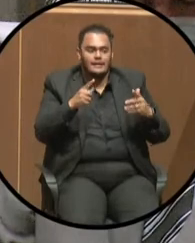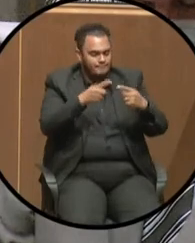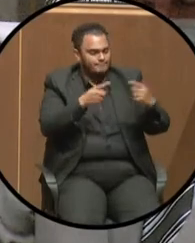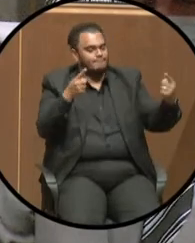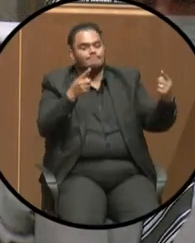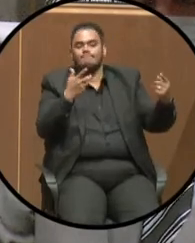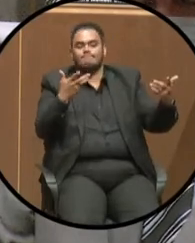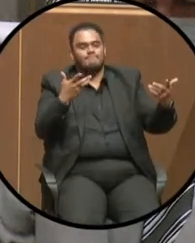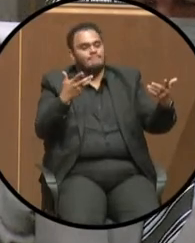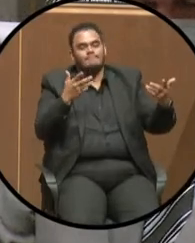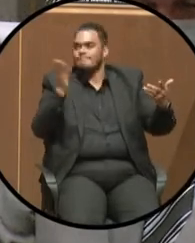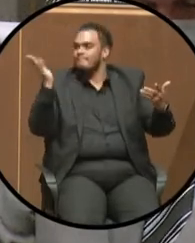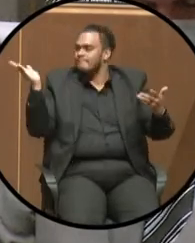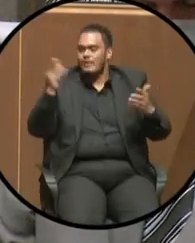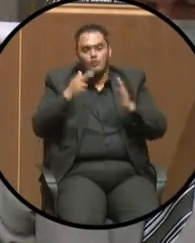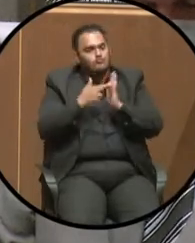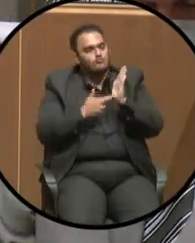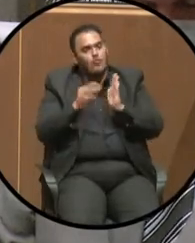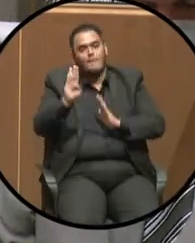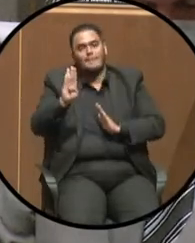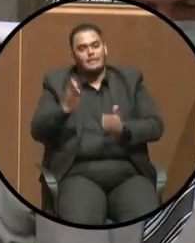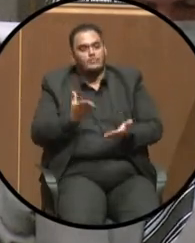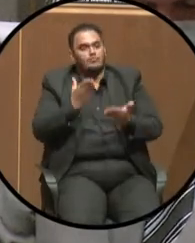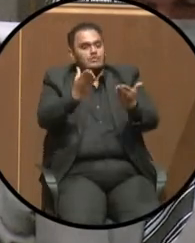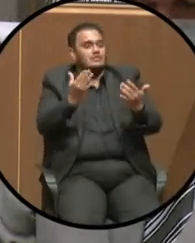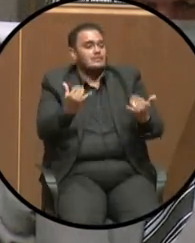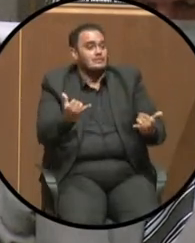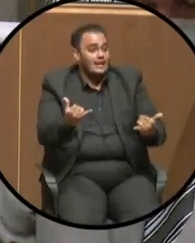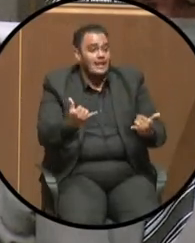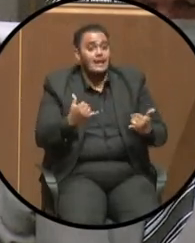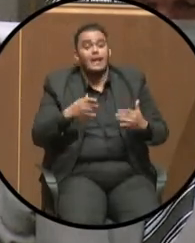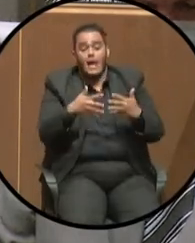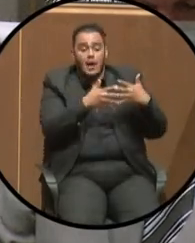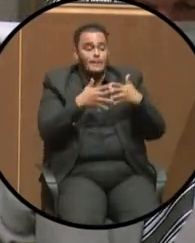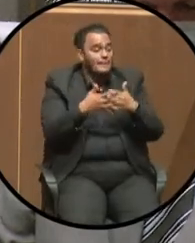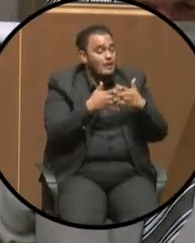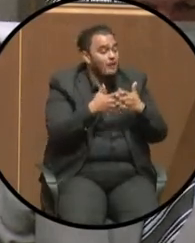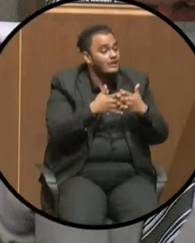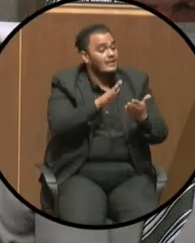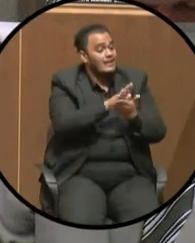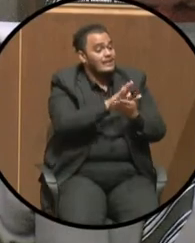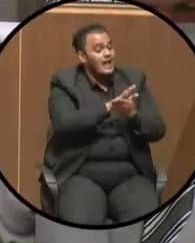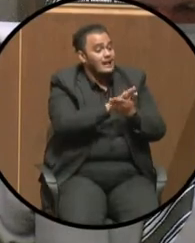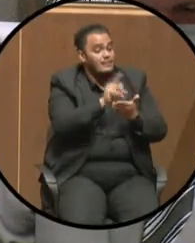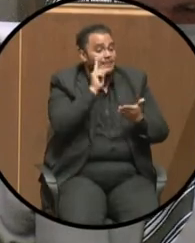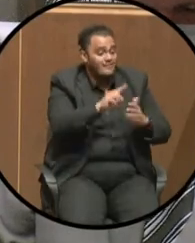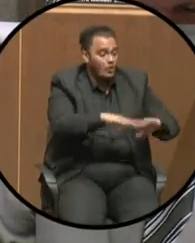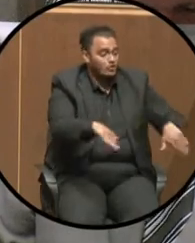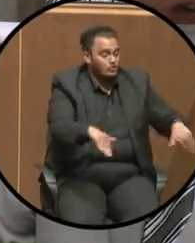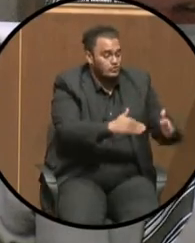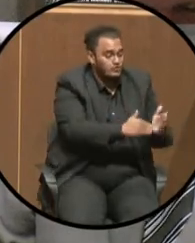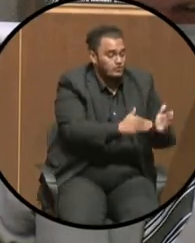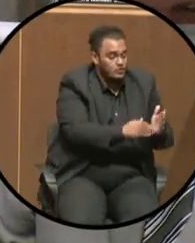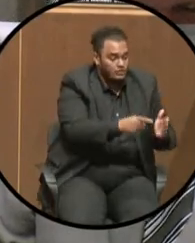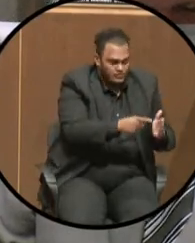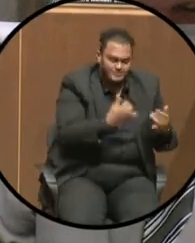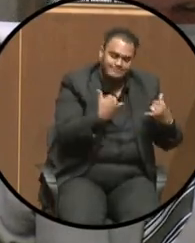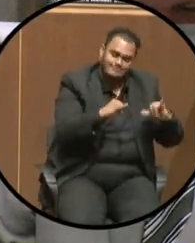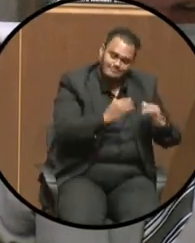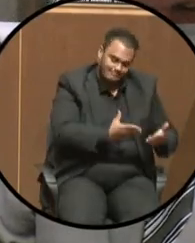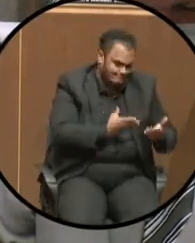today. Additionally, the American Academy of Pediatrics also recommends that masking continue for all children ages 2 and